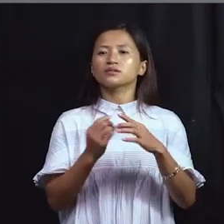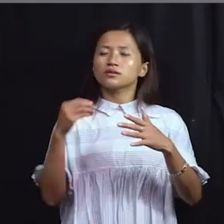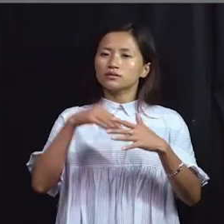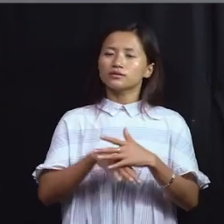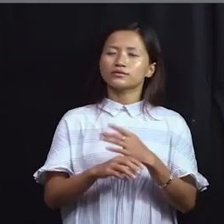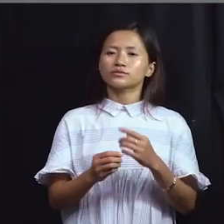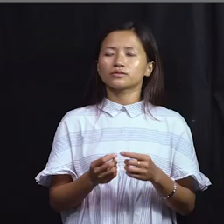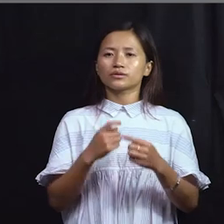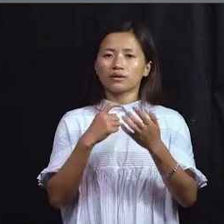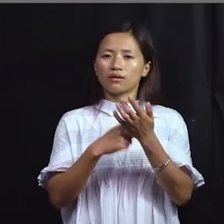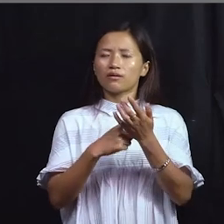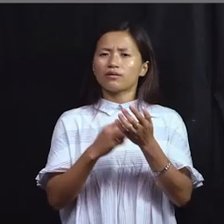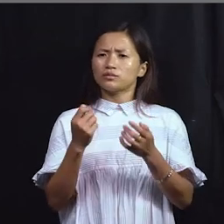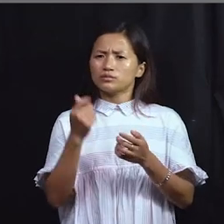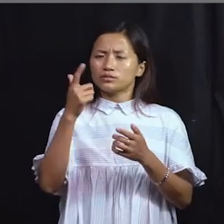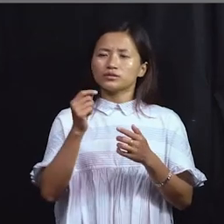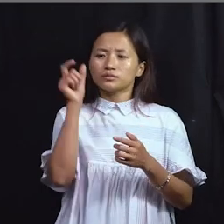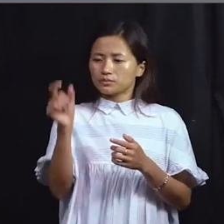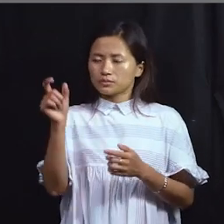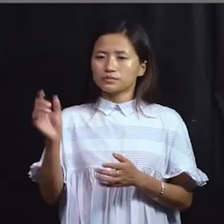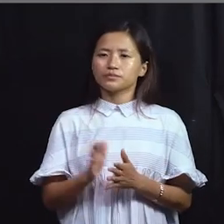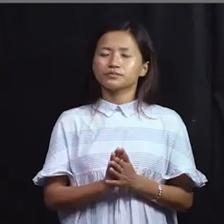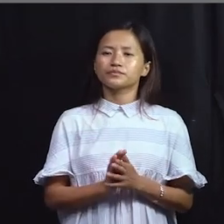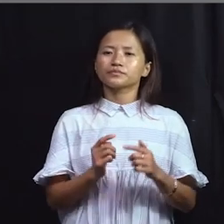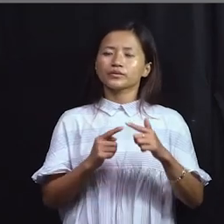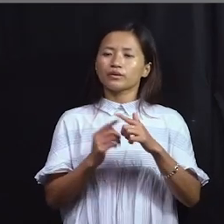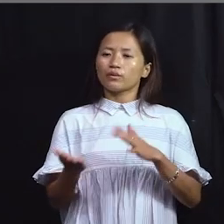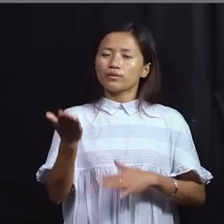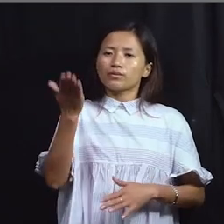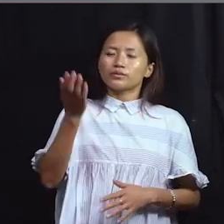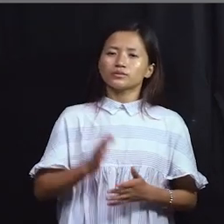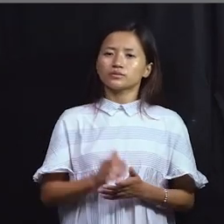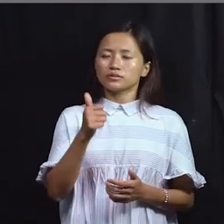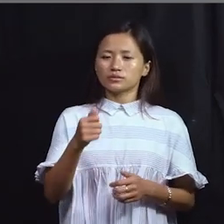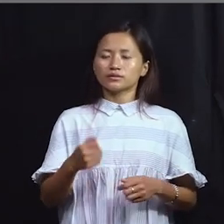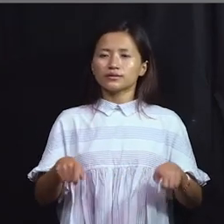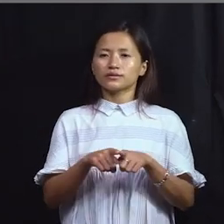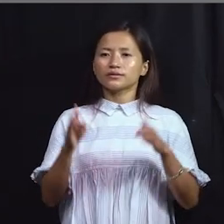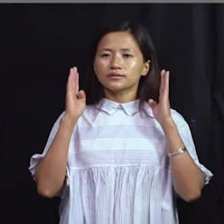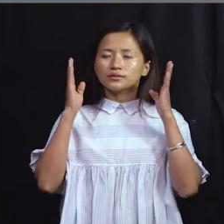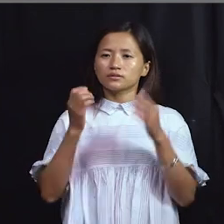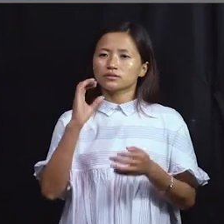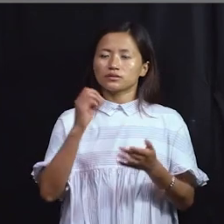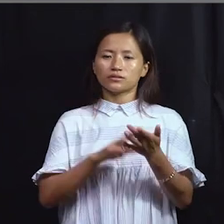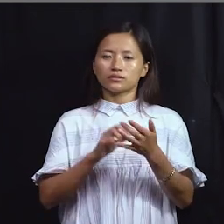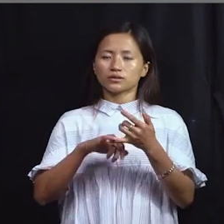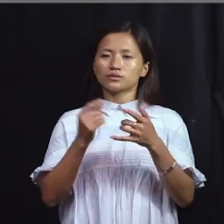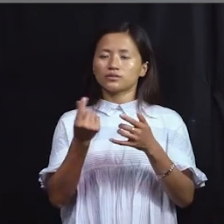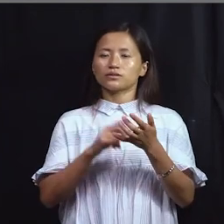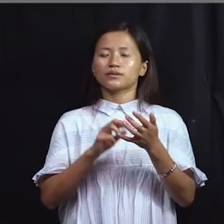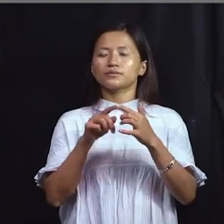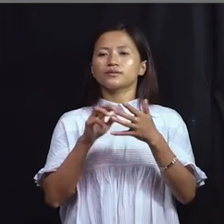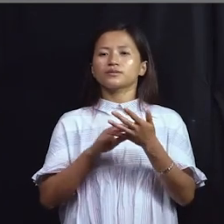people. Next one is they can start raising the taxation on the goods and services consumed by the rich